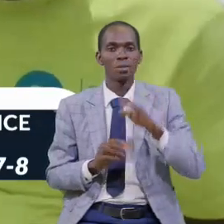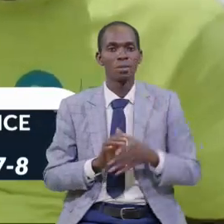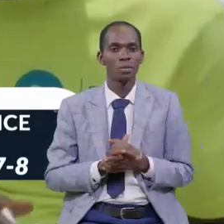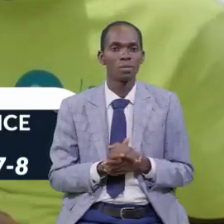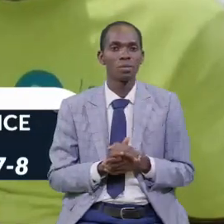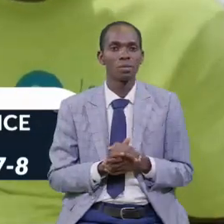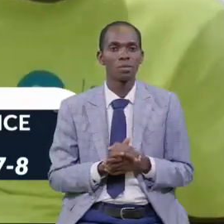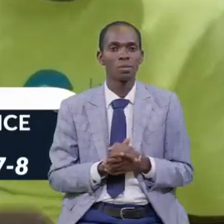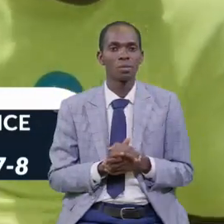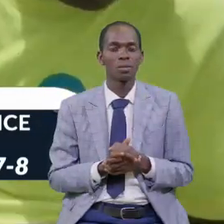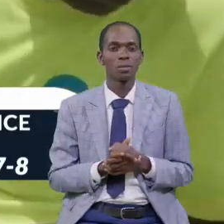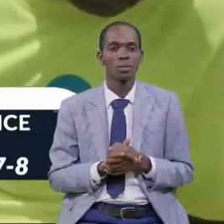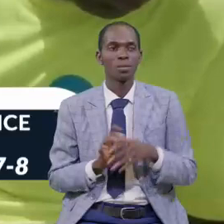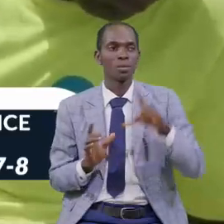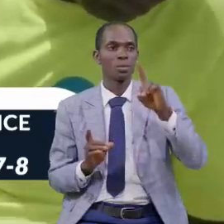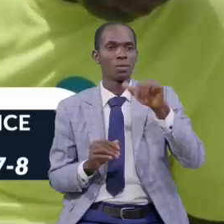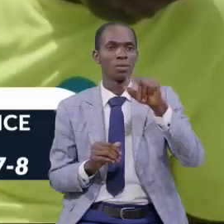verse